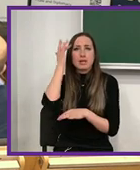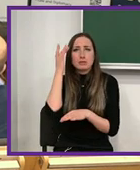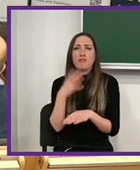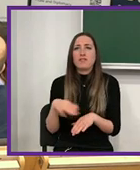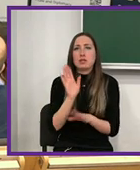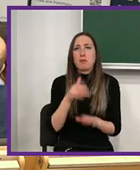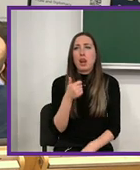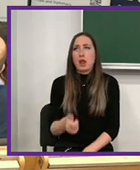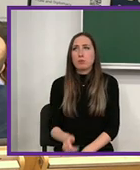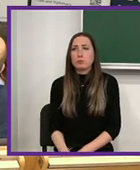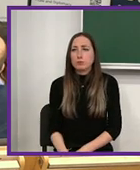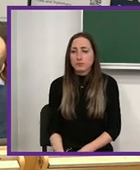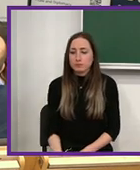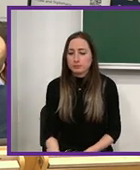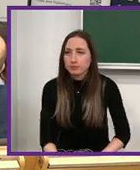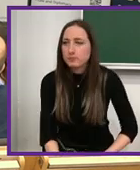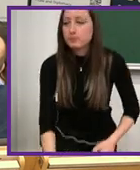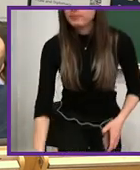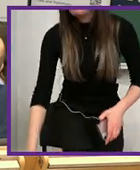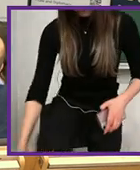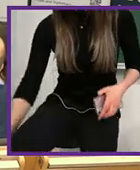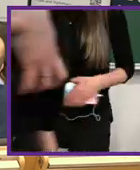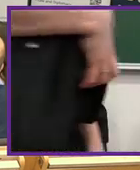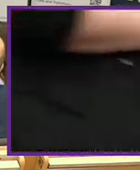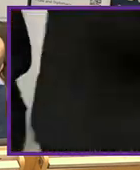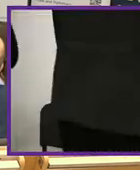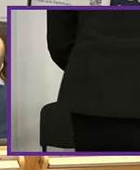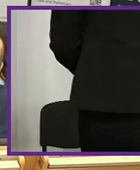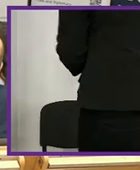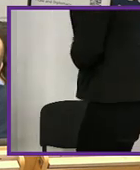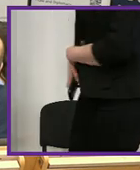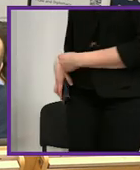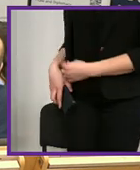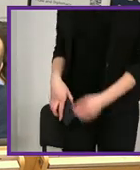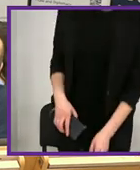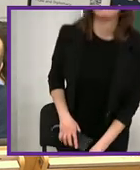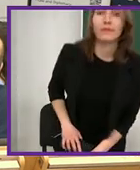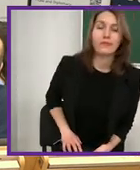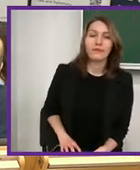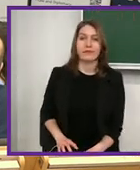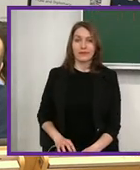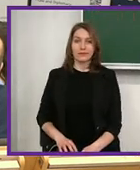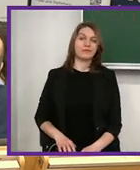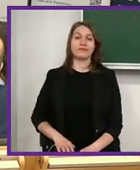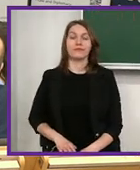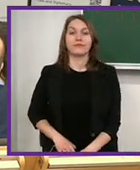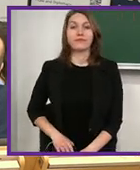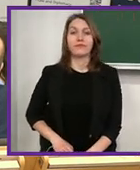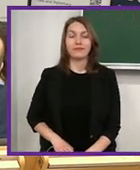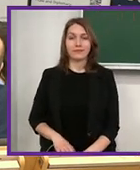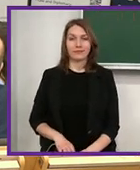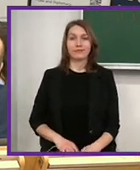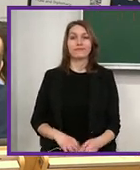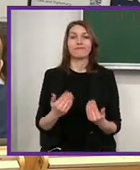That's the next horizon, so yeah. To say. I think we move on here to Gabrielle Holly, representing the